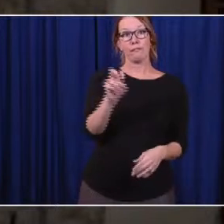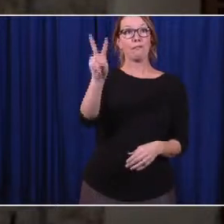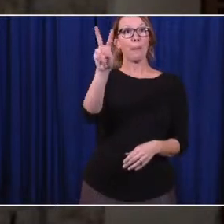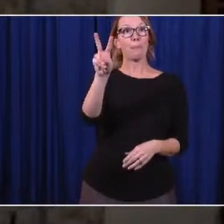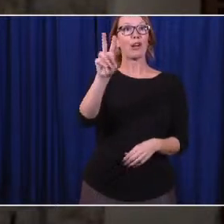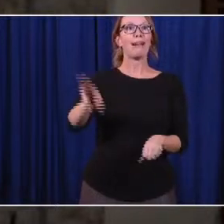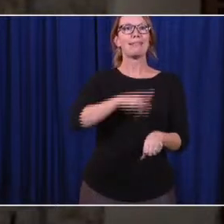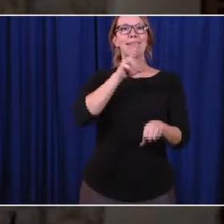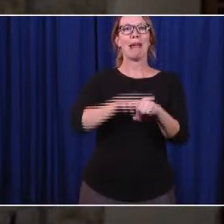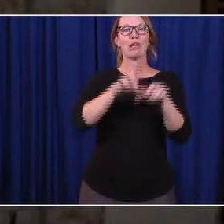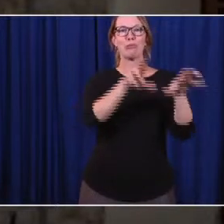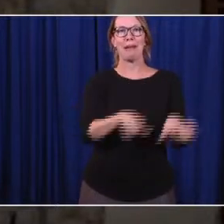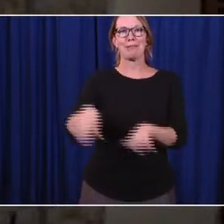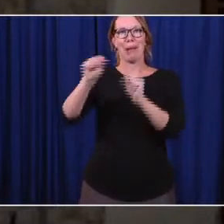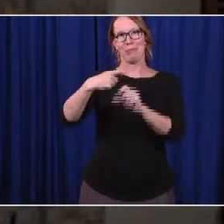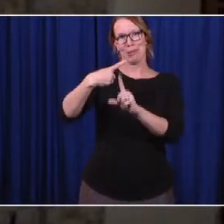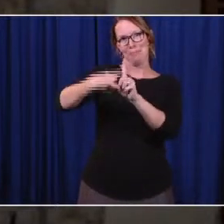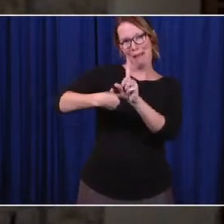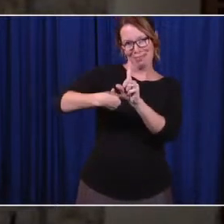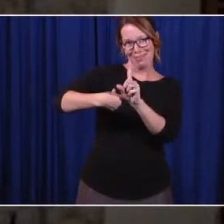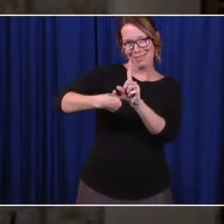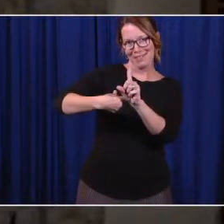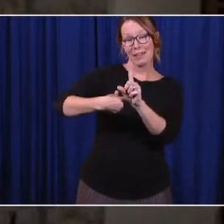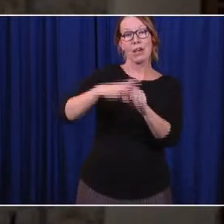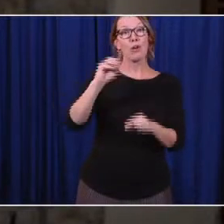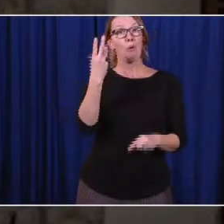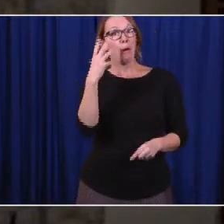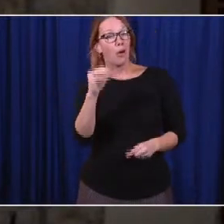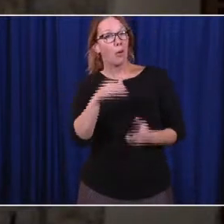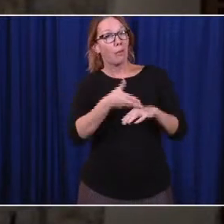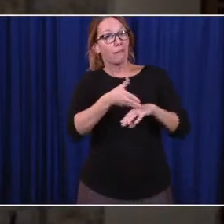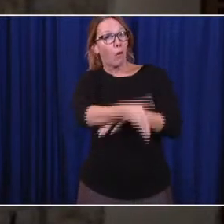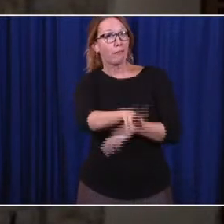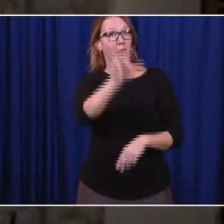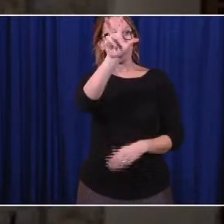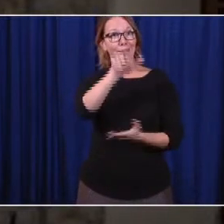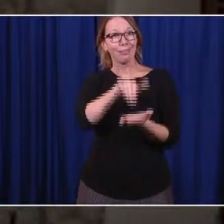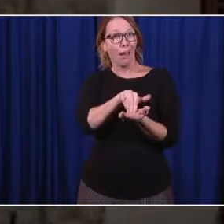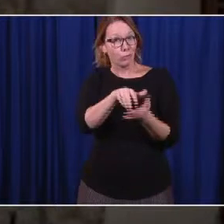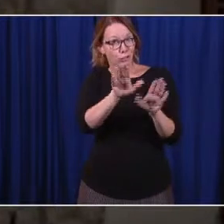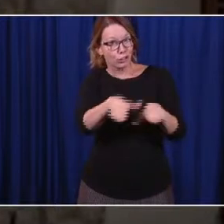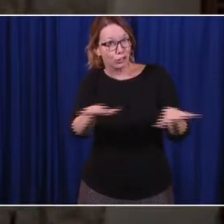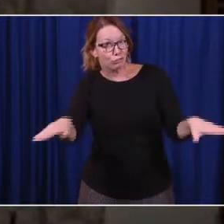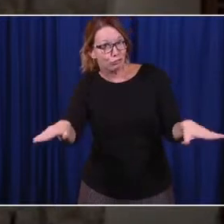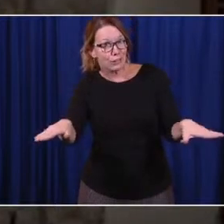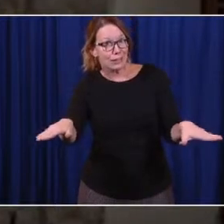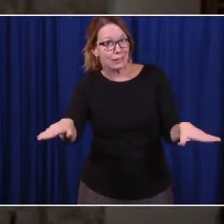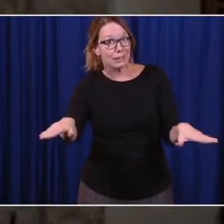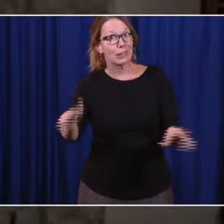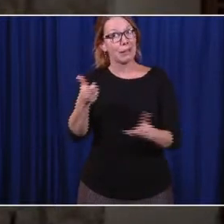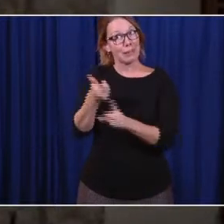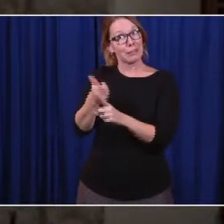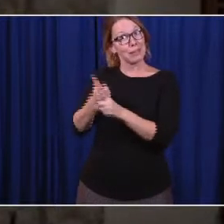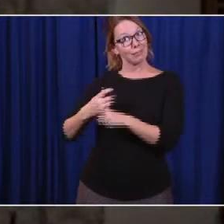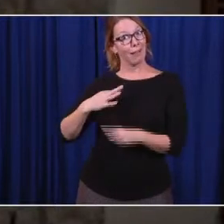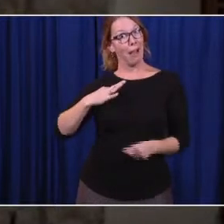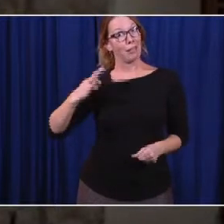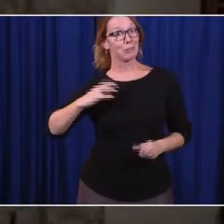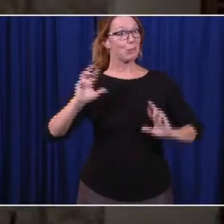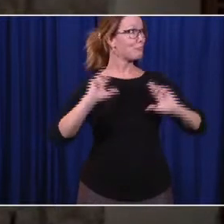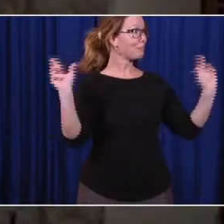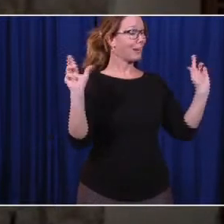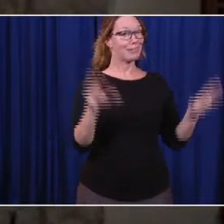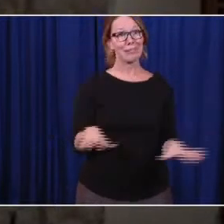Adoption Month. In Ohio, we have over 3,000 children who are eligible for adoption and are waiting